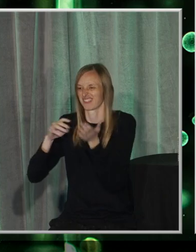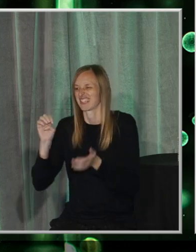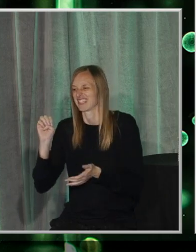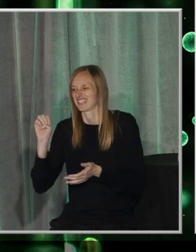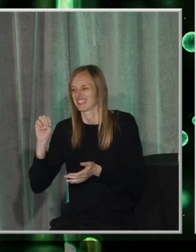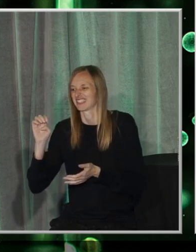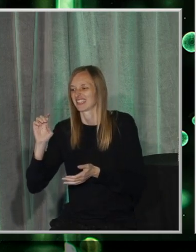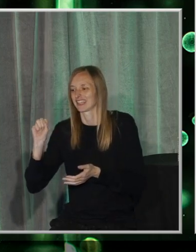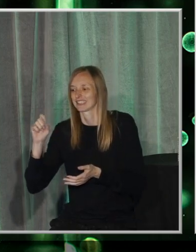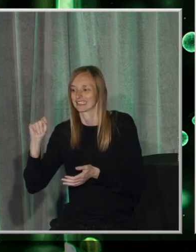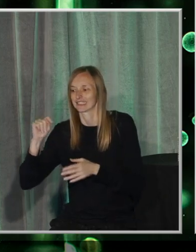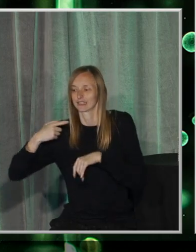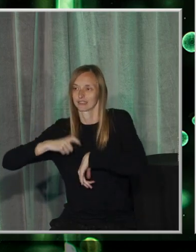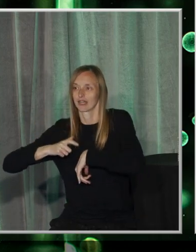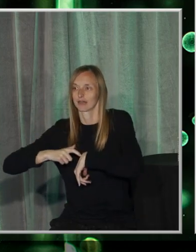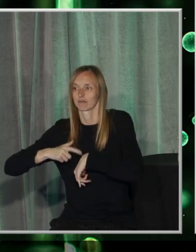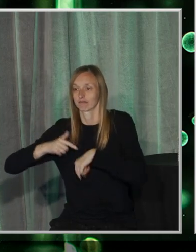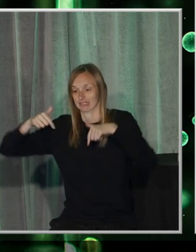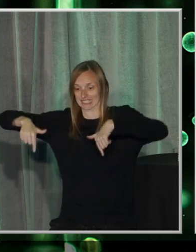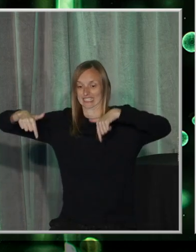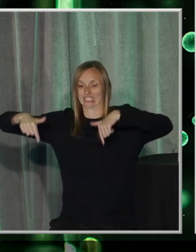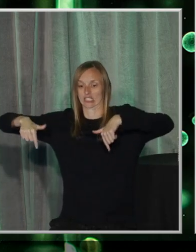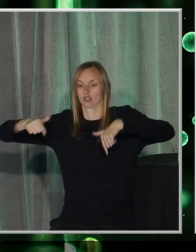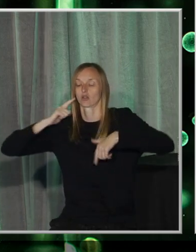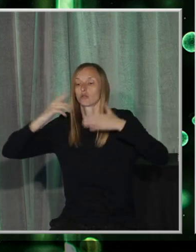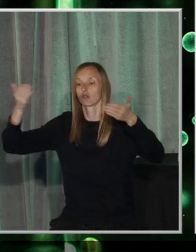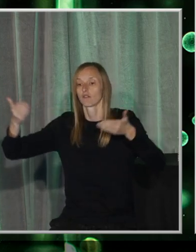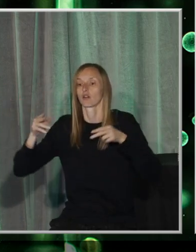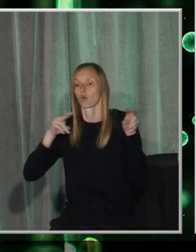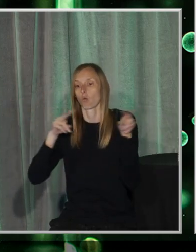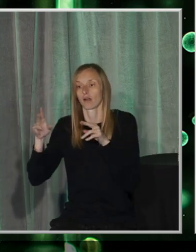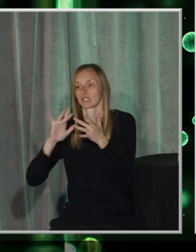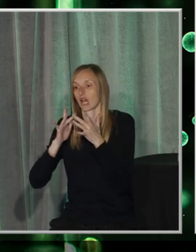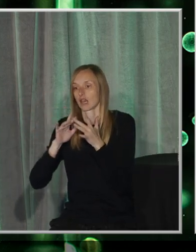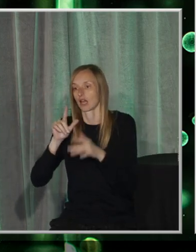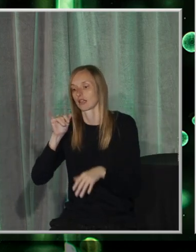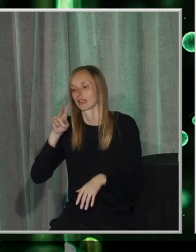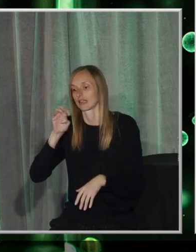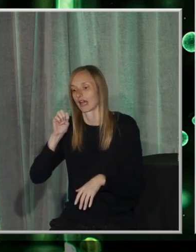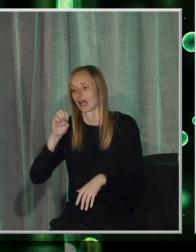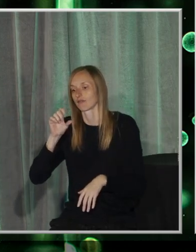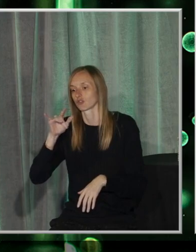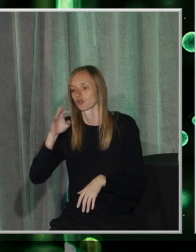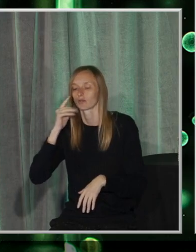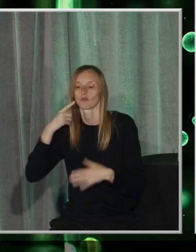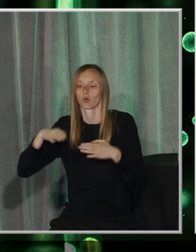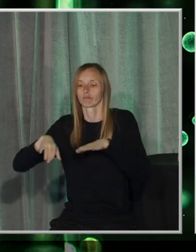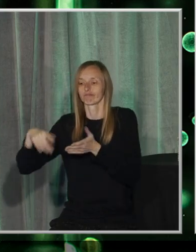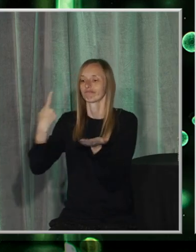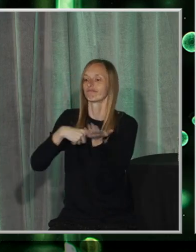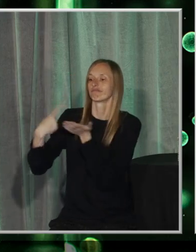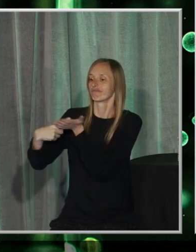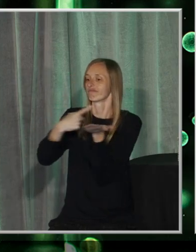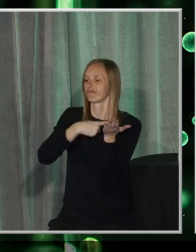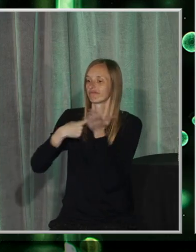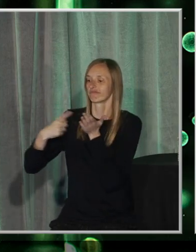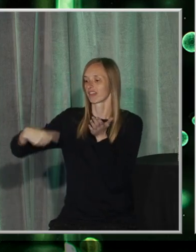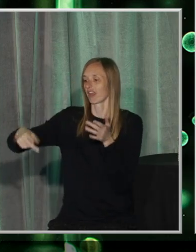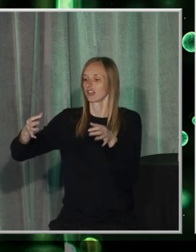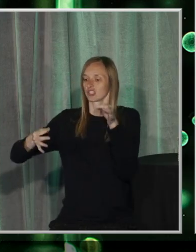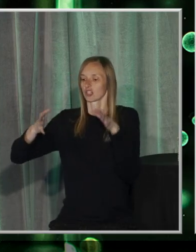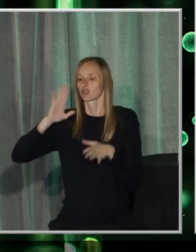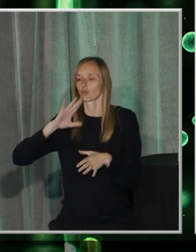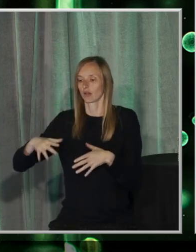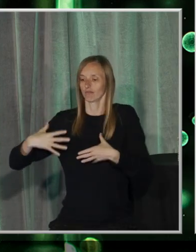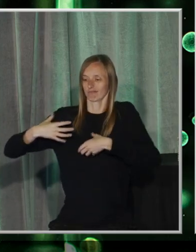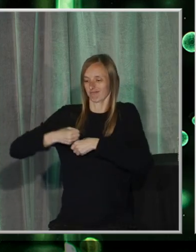room. Everyone is invited to watch the online live stream of this open discussion, where we will recap the solutions